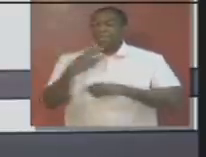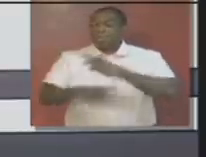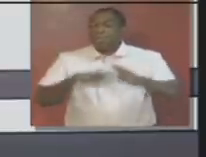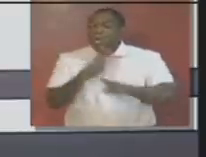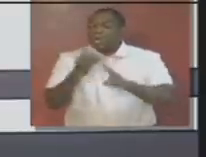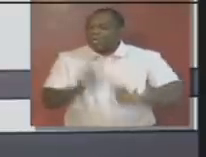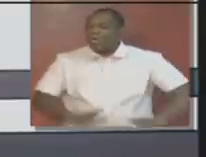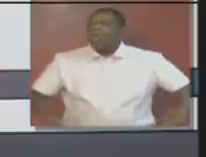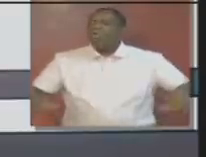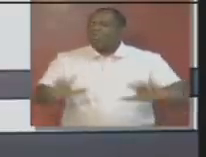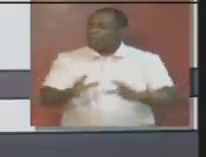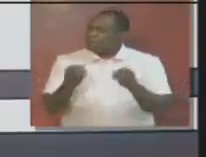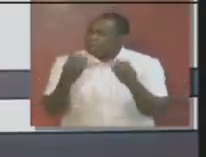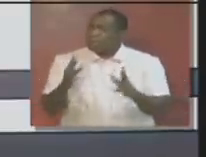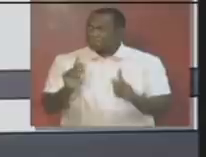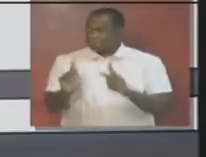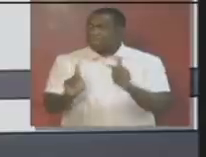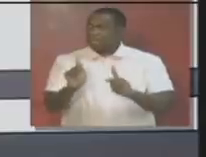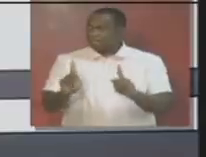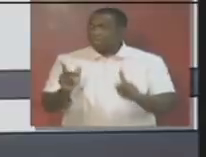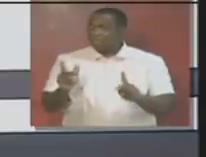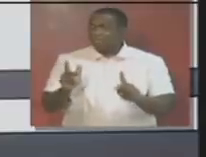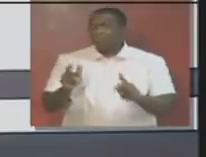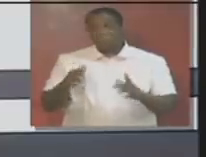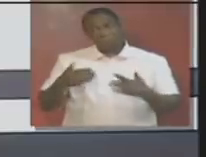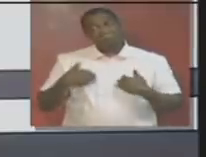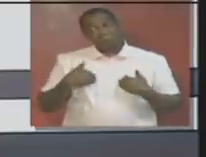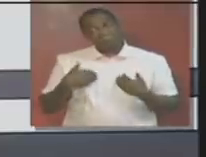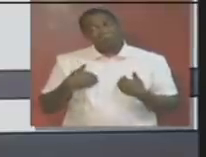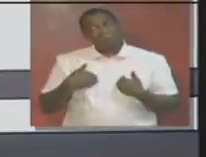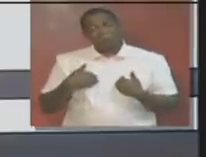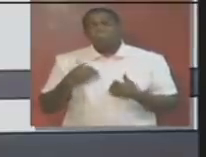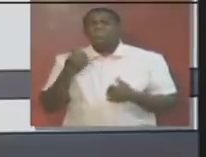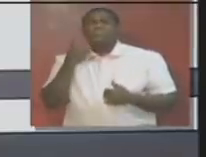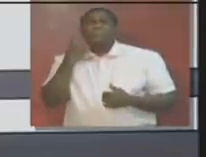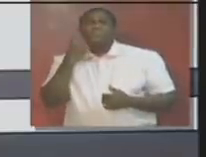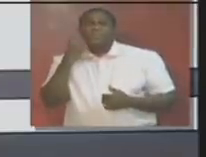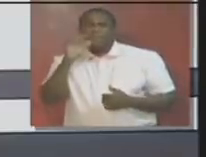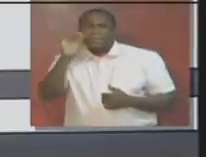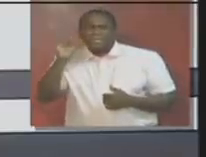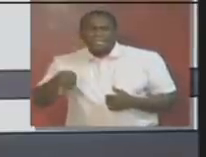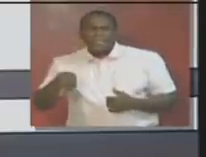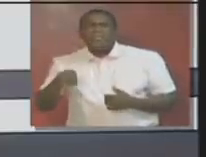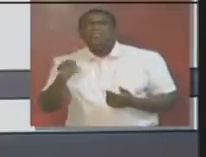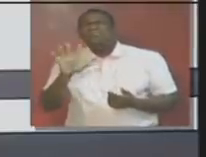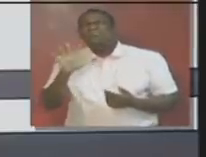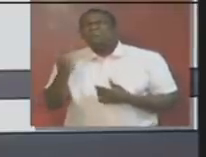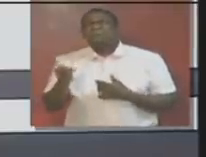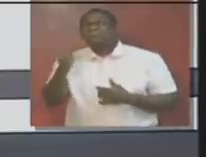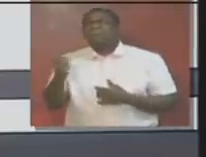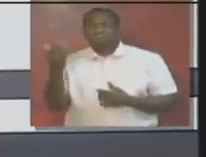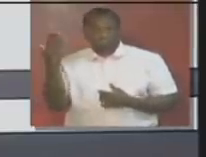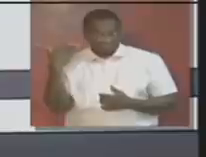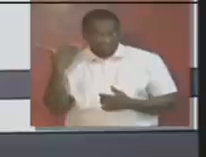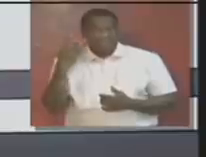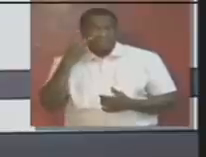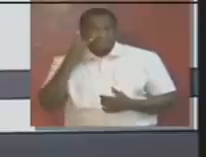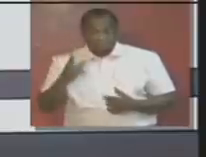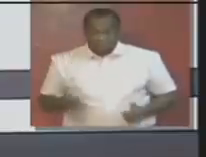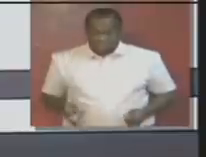The last percentage I saw for our population probably would have been 5 years ago. For obesity would have